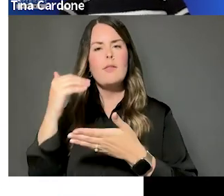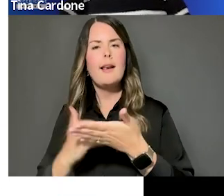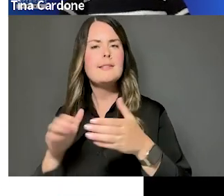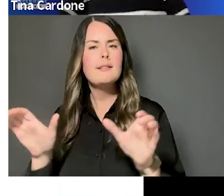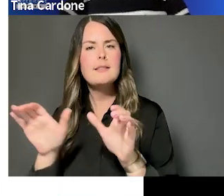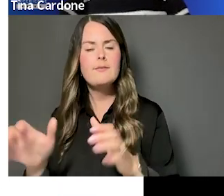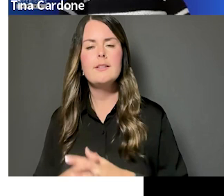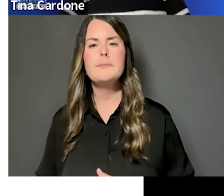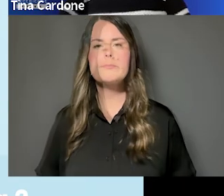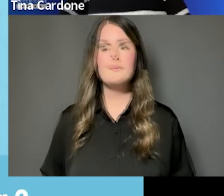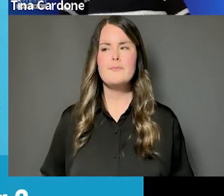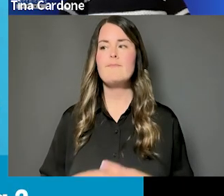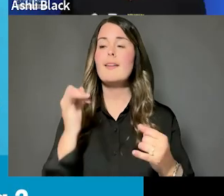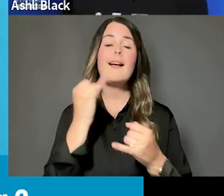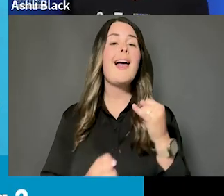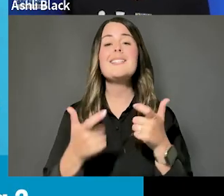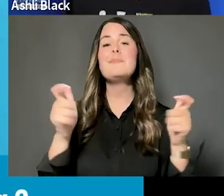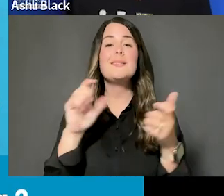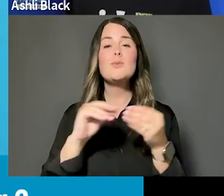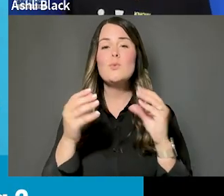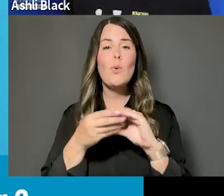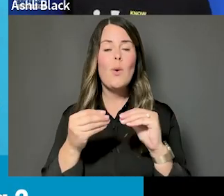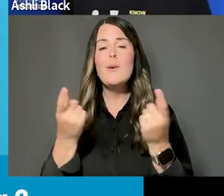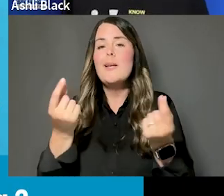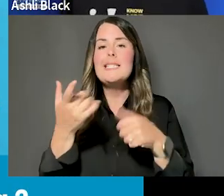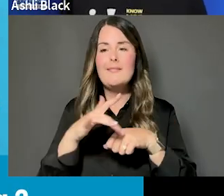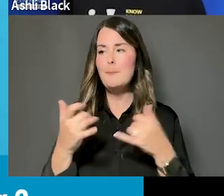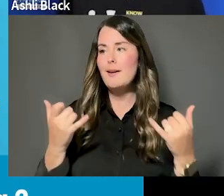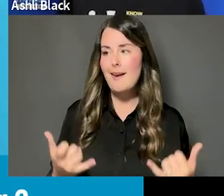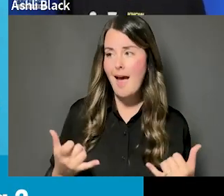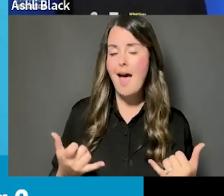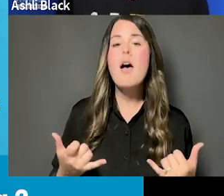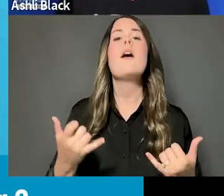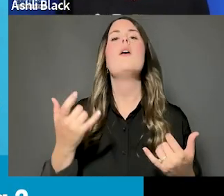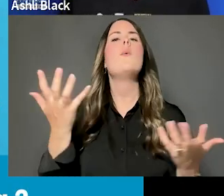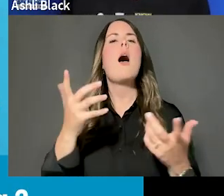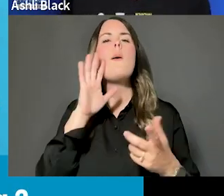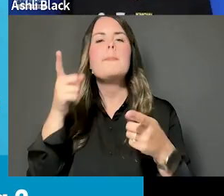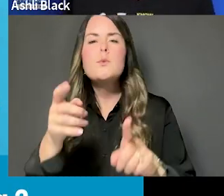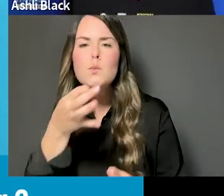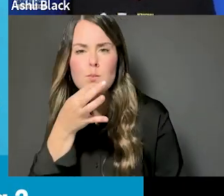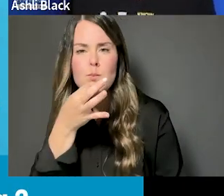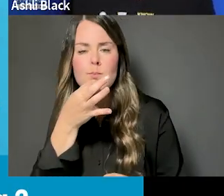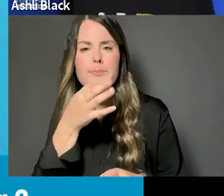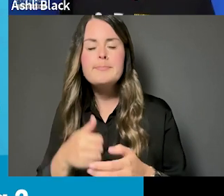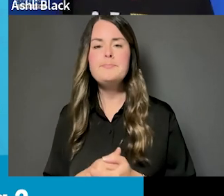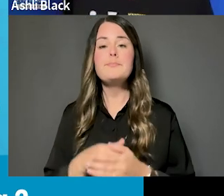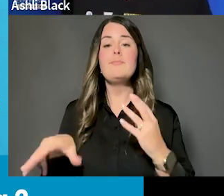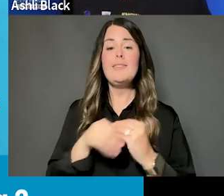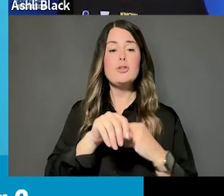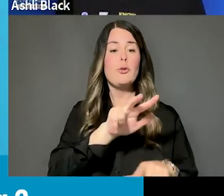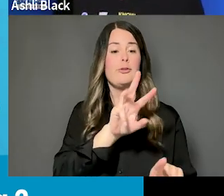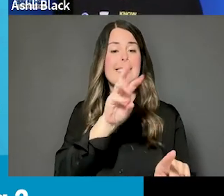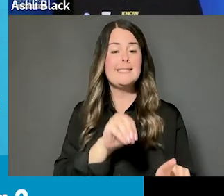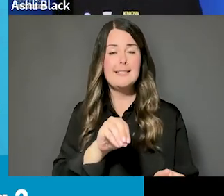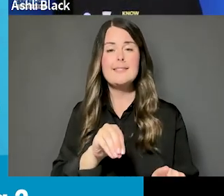activity. Our last big story is about what's available now and what's coming soon. In addition to